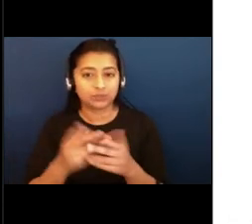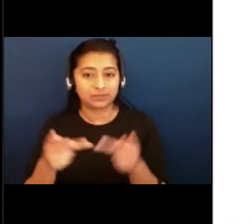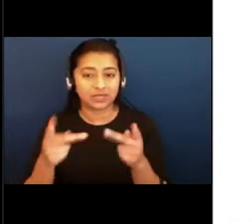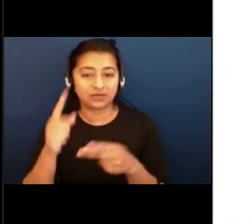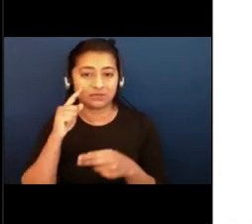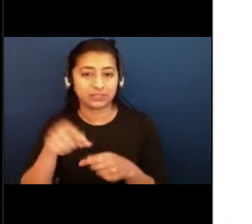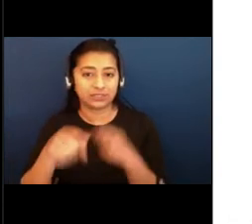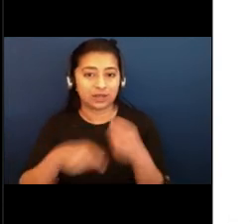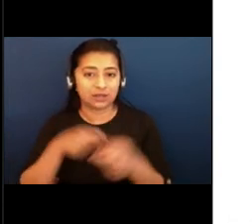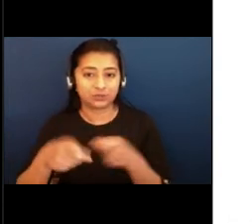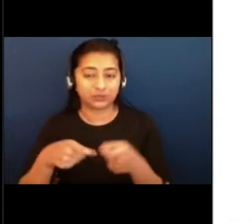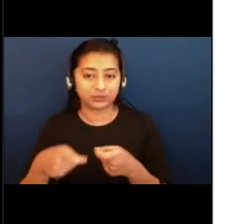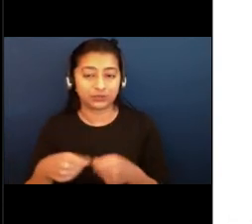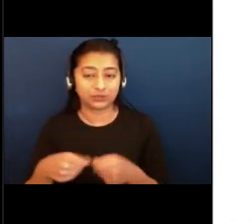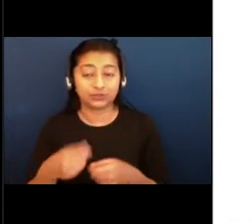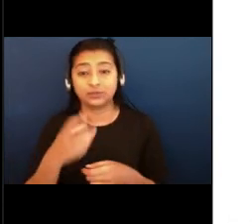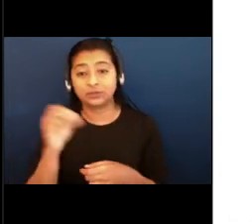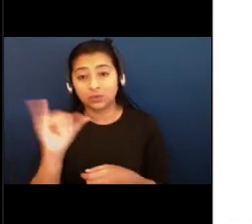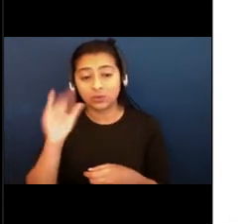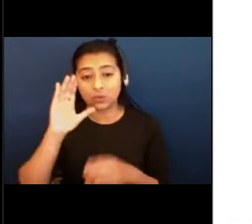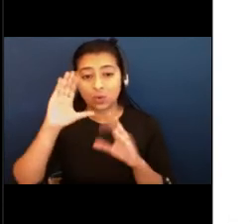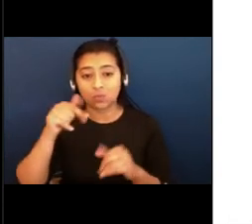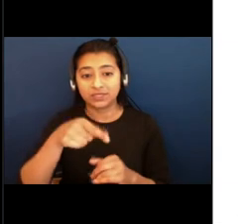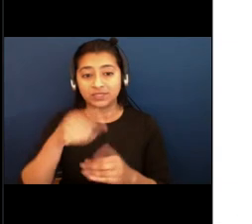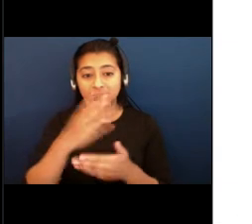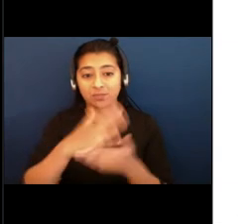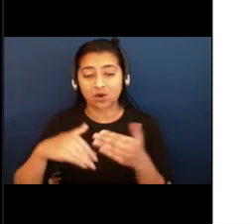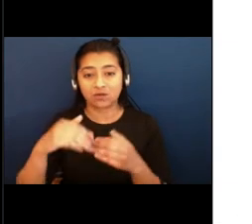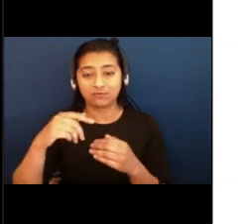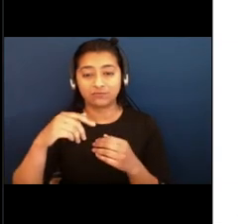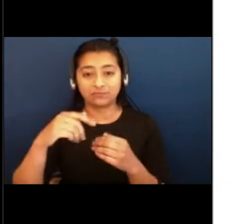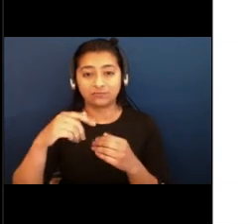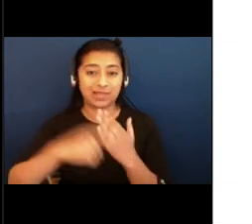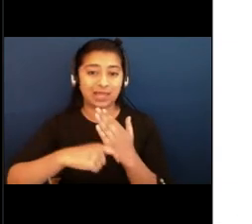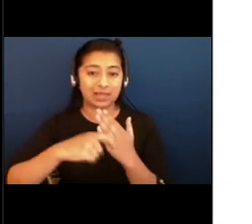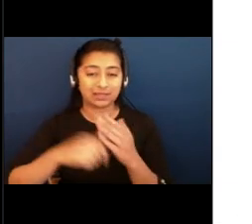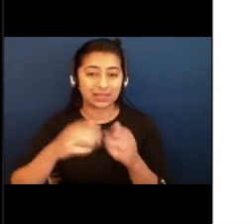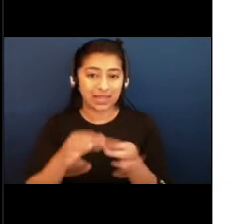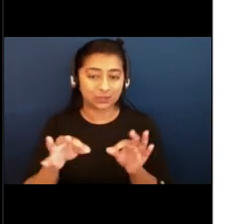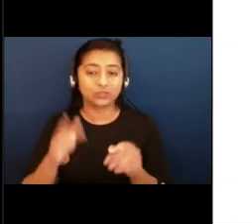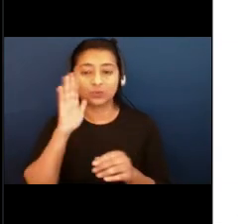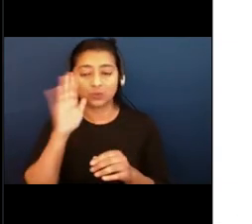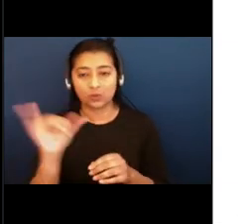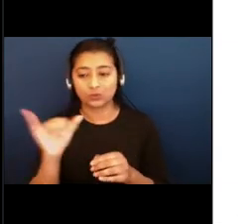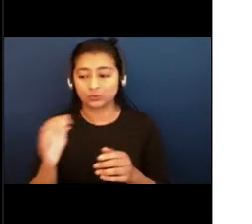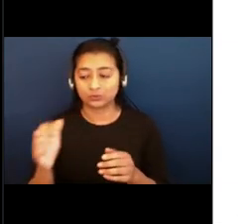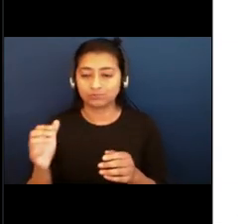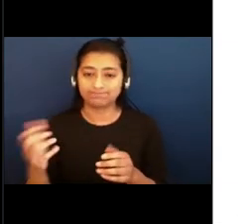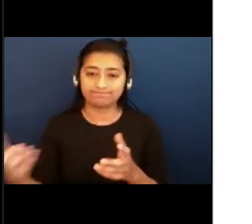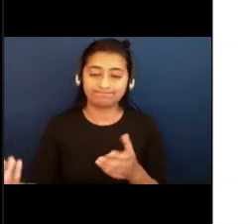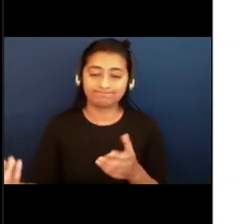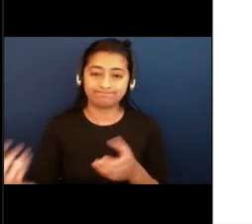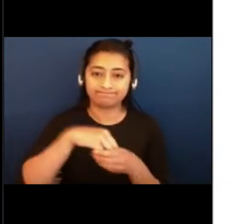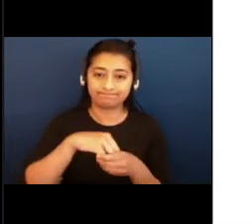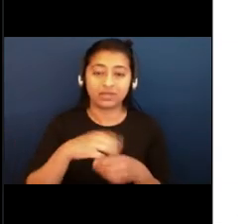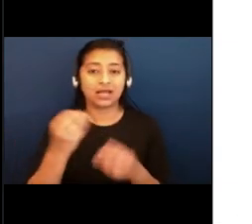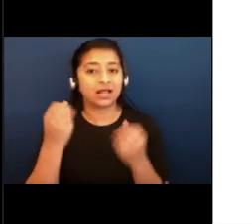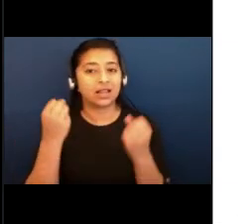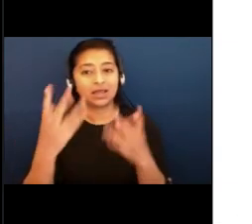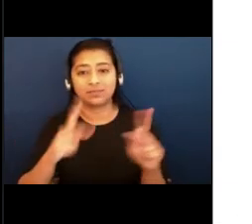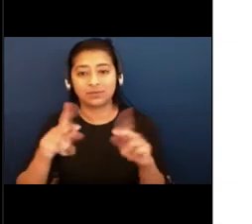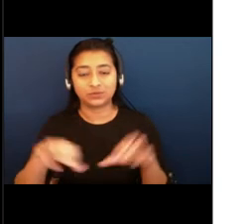are also hoping that this section of language will do that. And you know, there's lots of people doing documentary work. There's lots